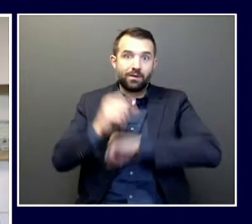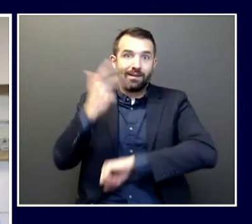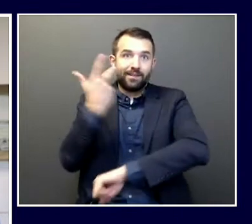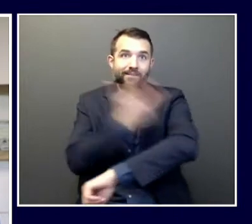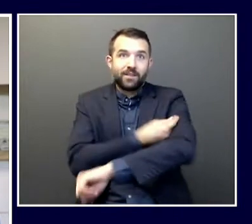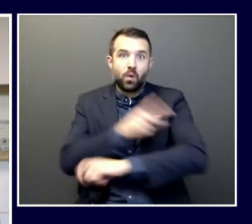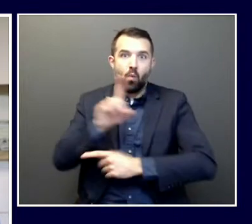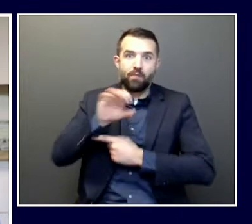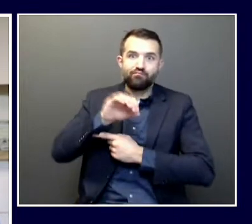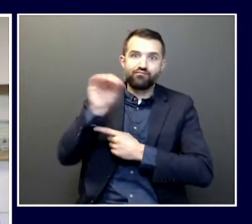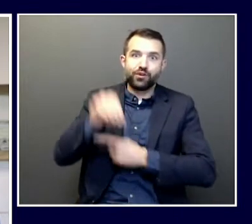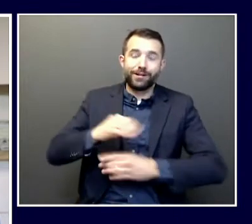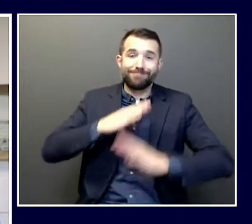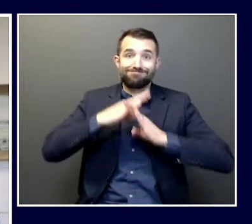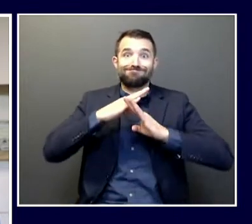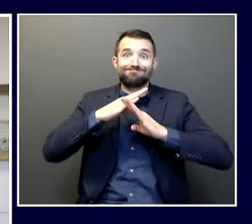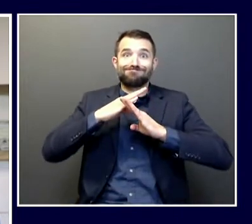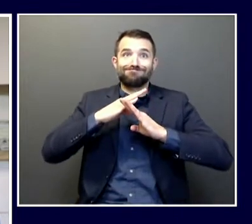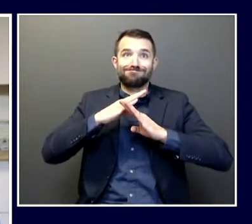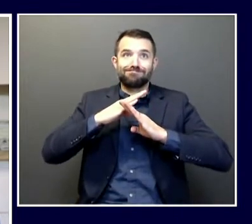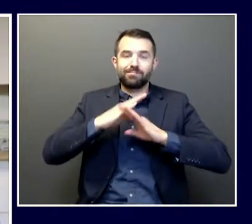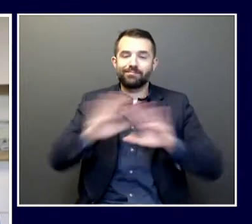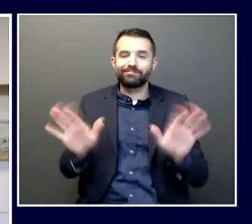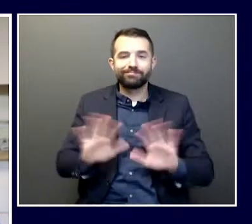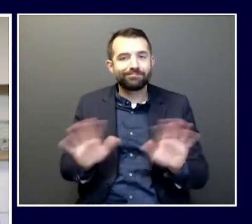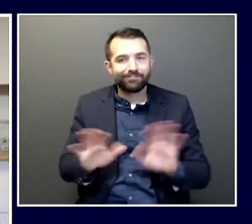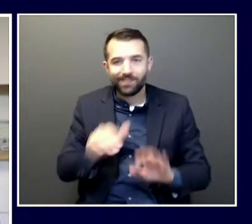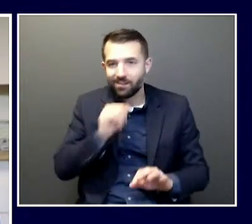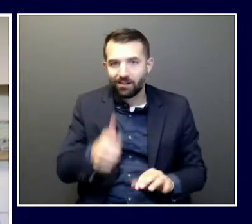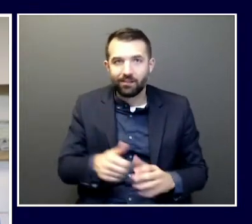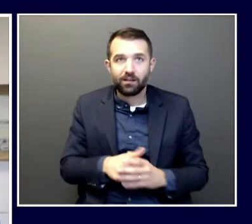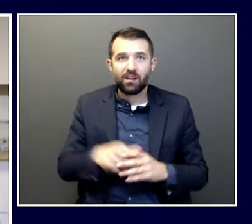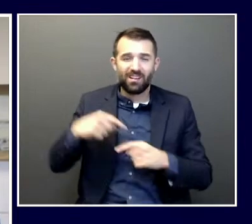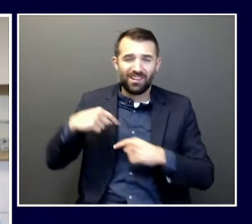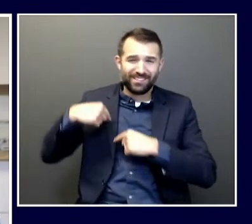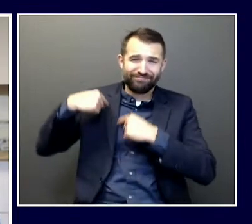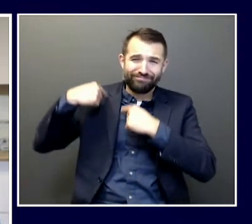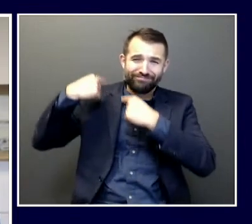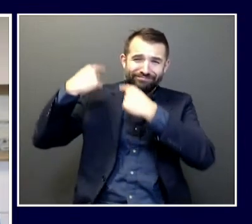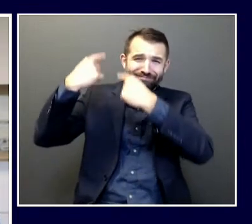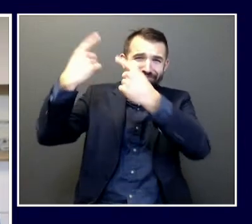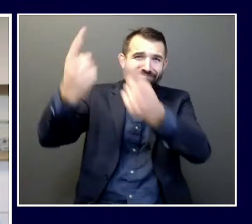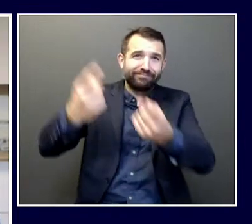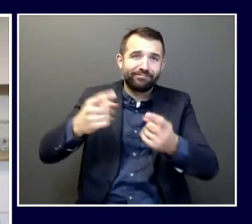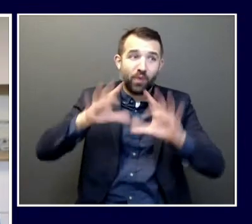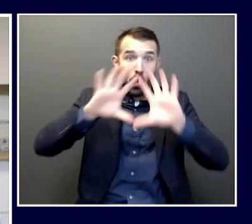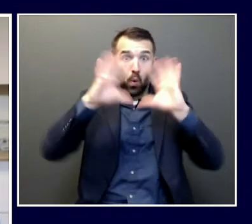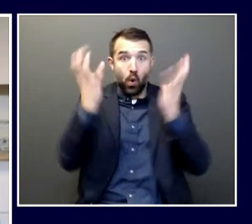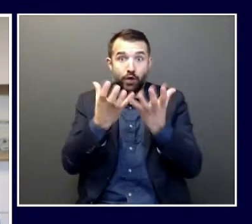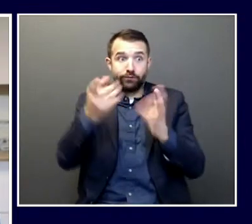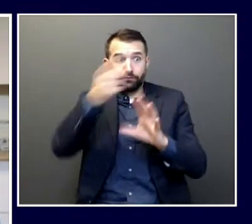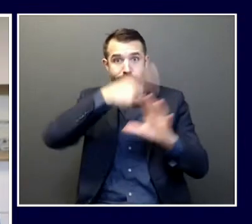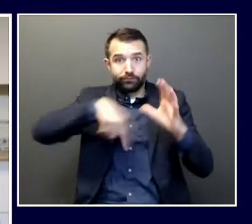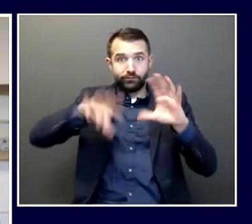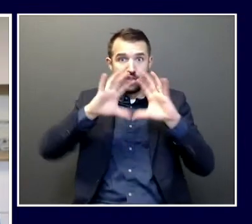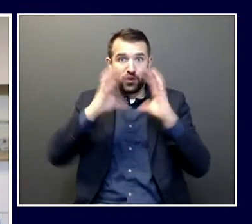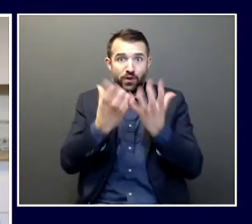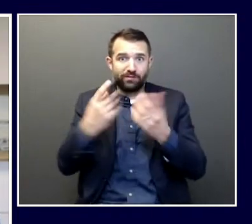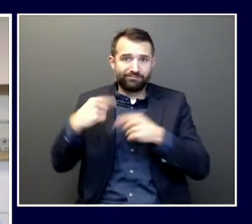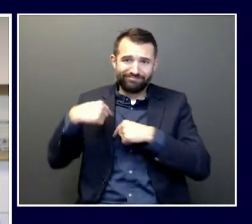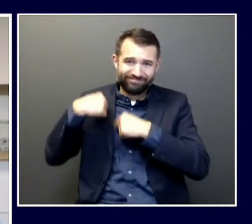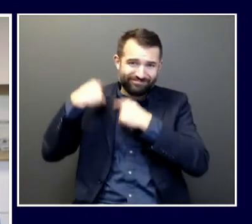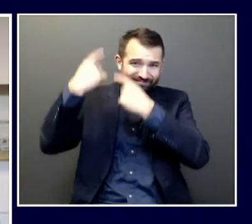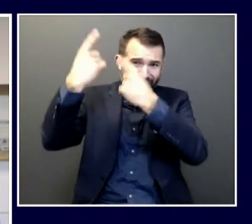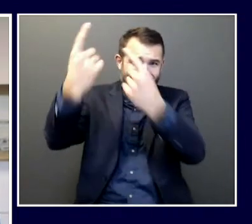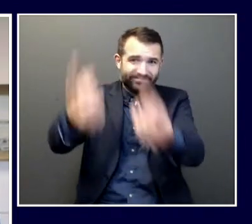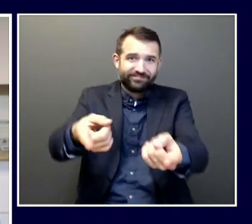And no medical treatment in the history of medicine has been 100% effective. And if that's the standard before you